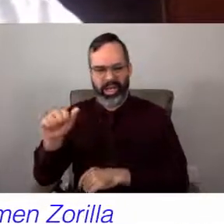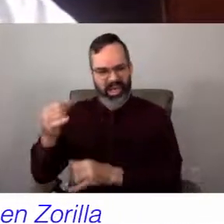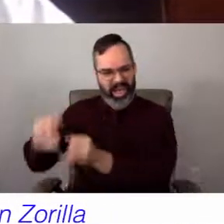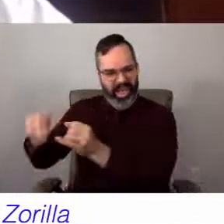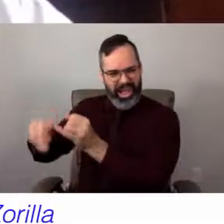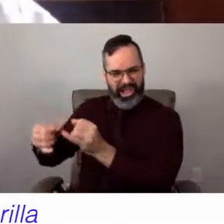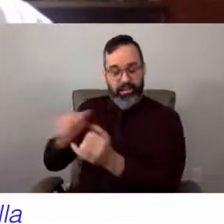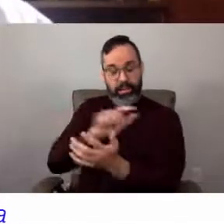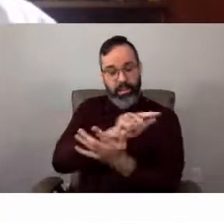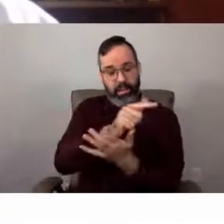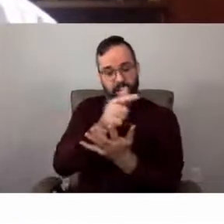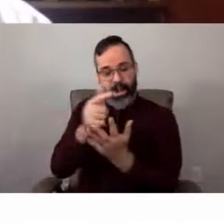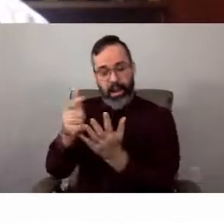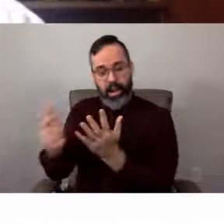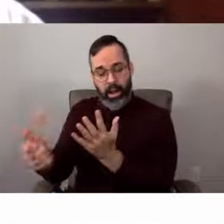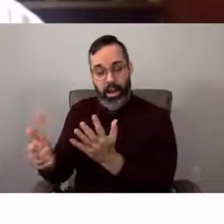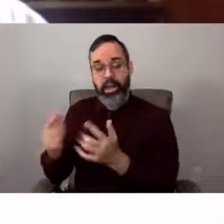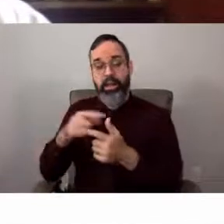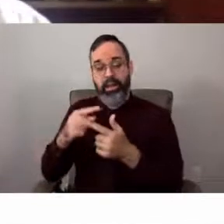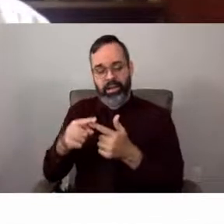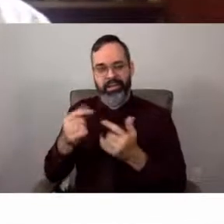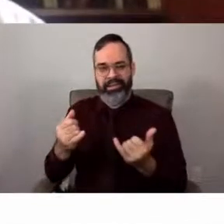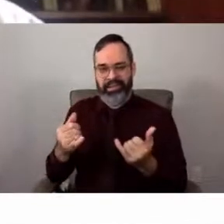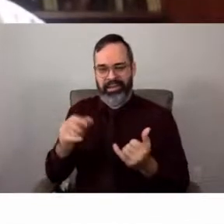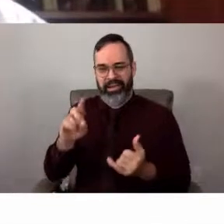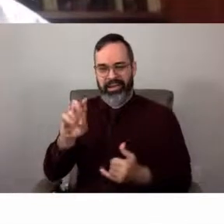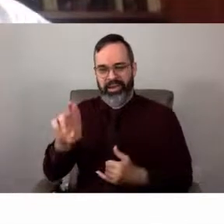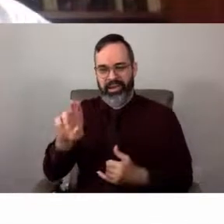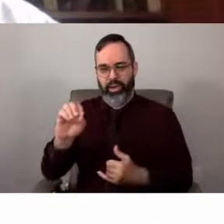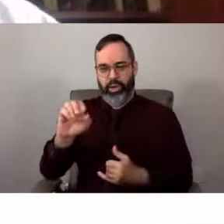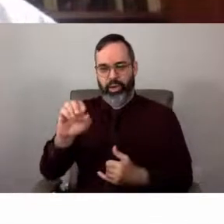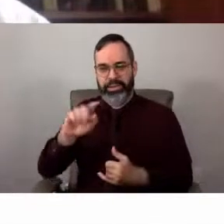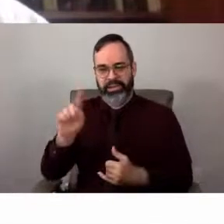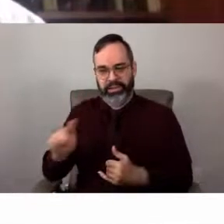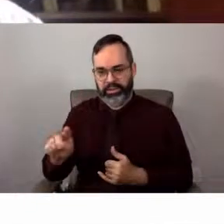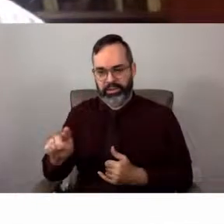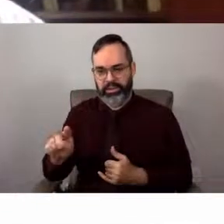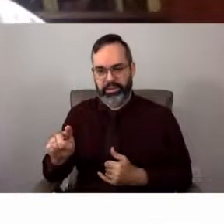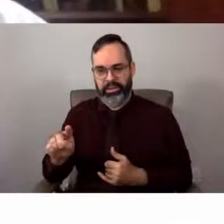have Dr. Ortiz.